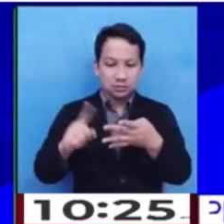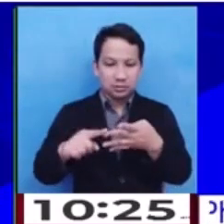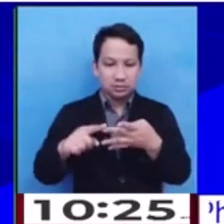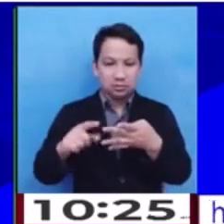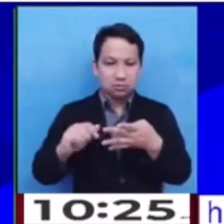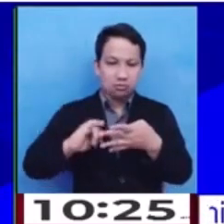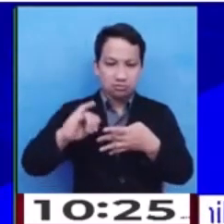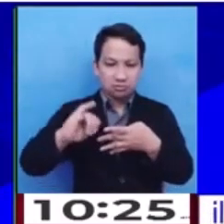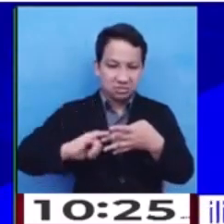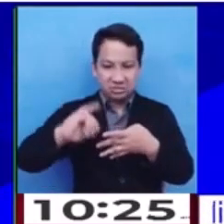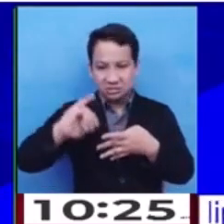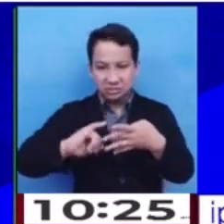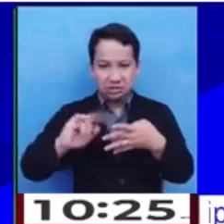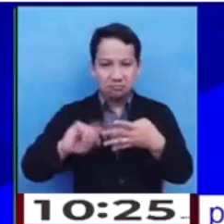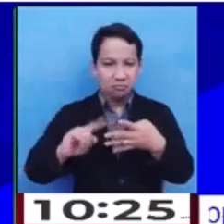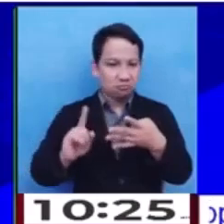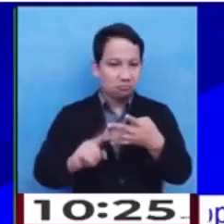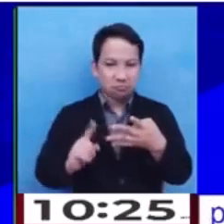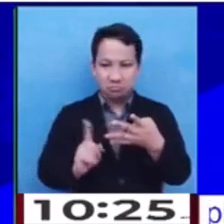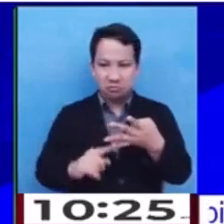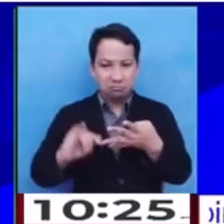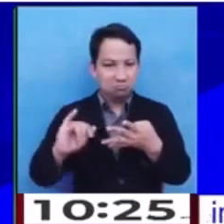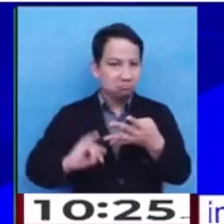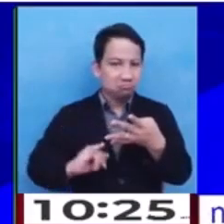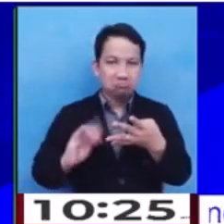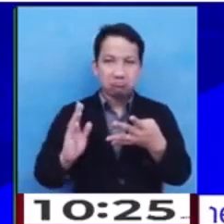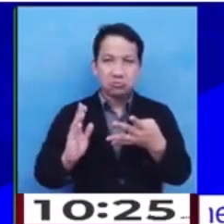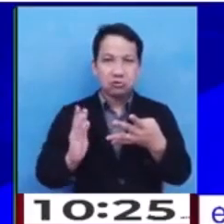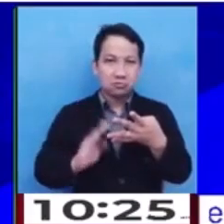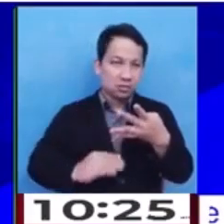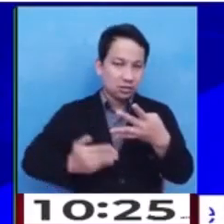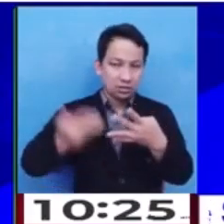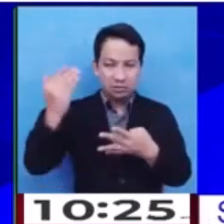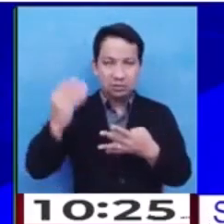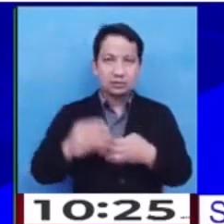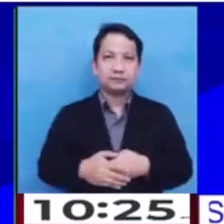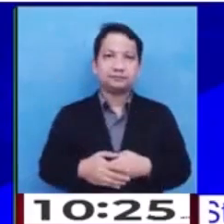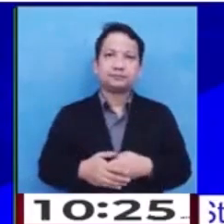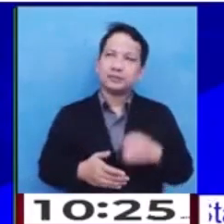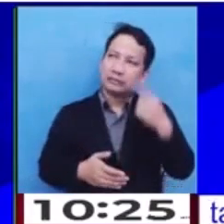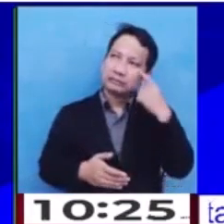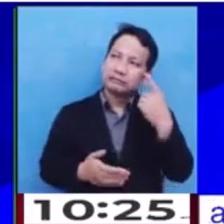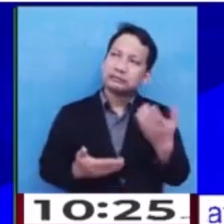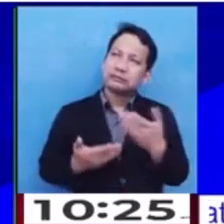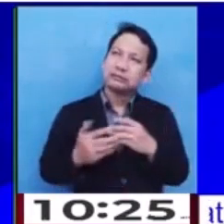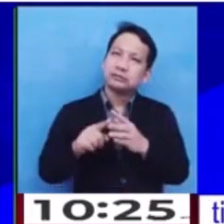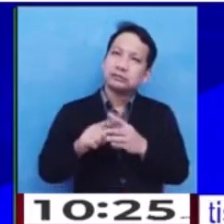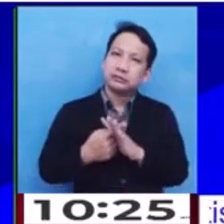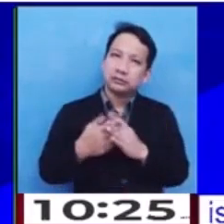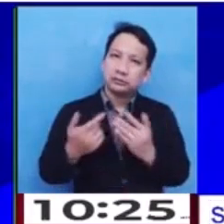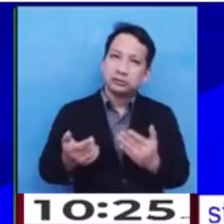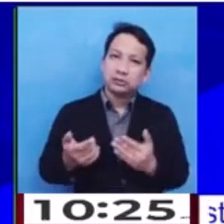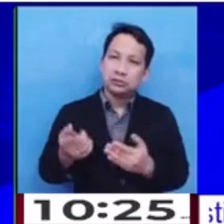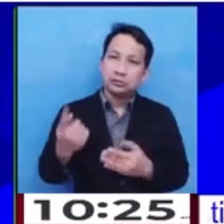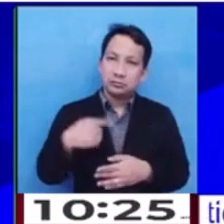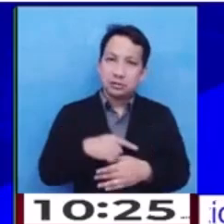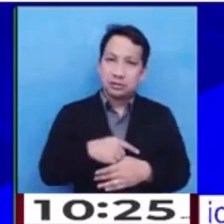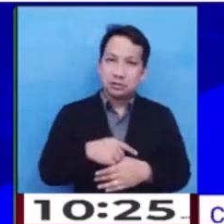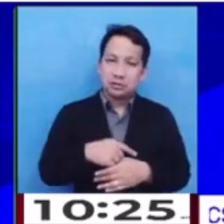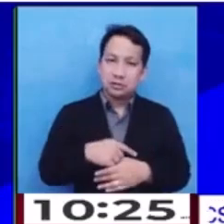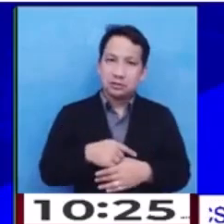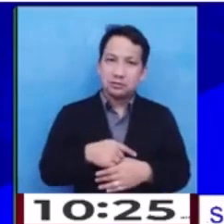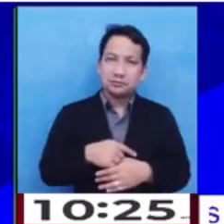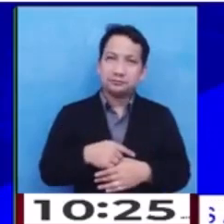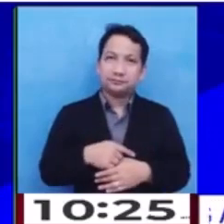towards the third or fourth quarter? I think it could have probably started already, because the